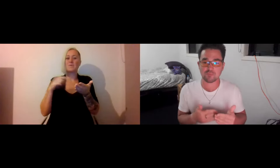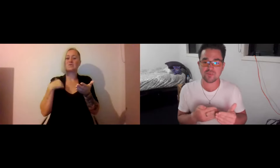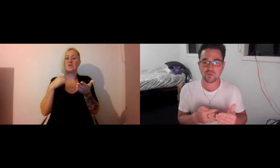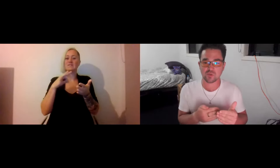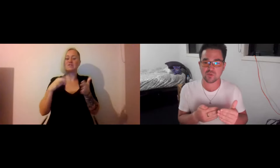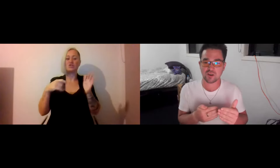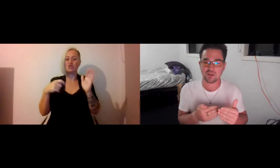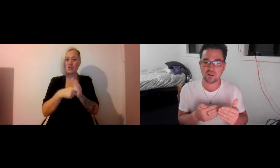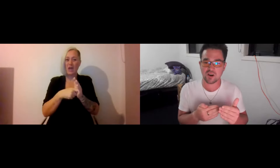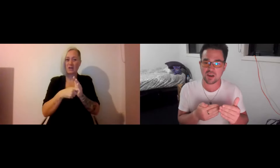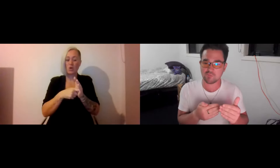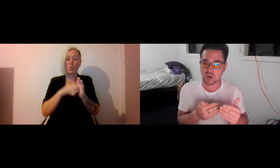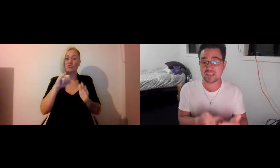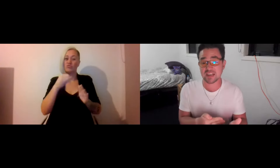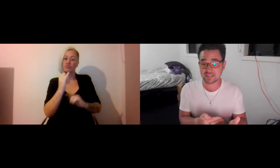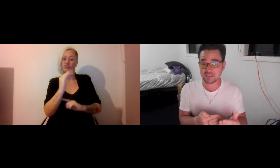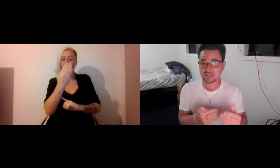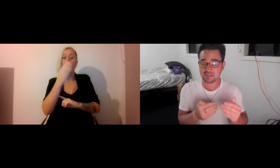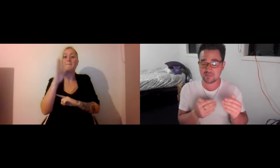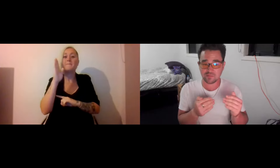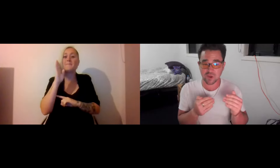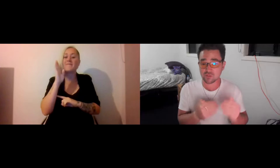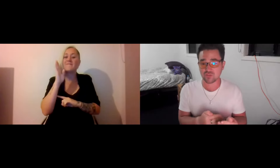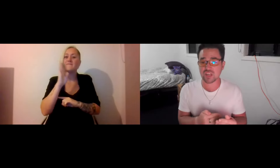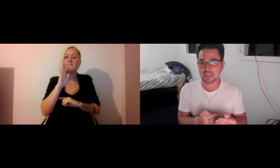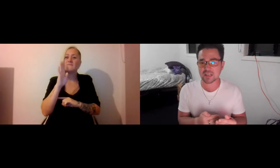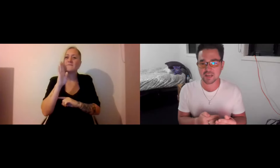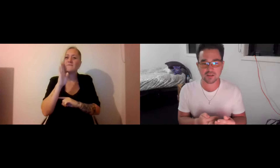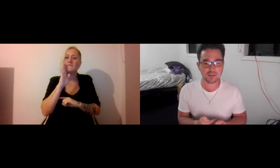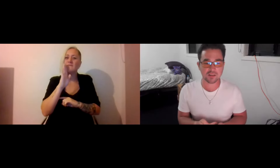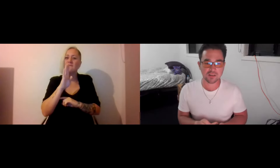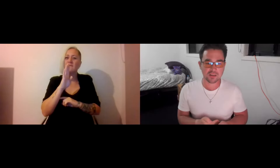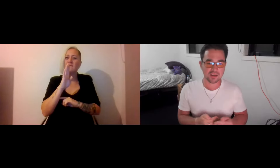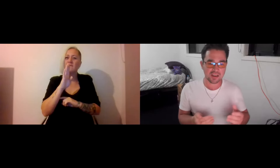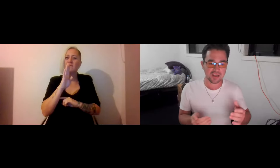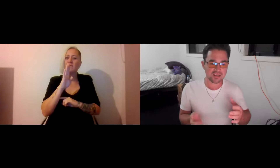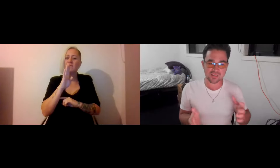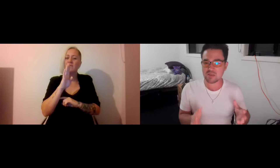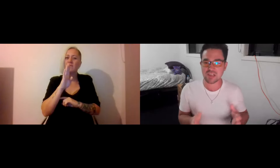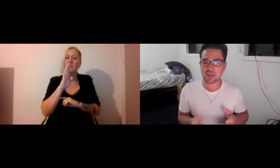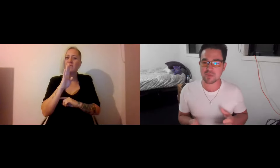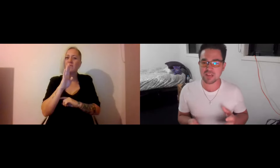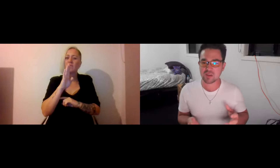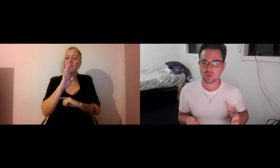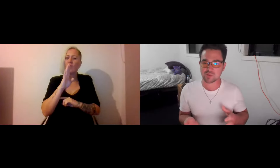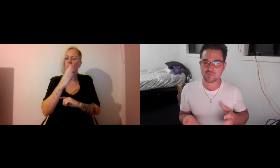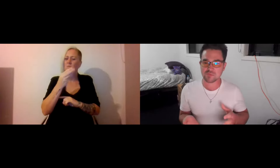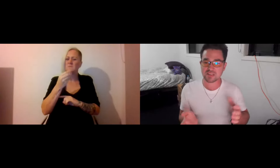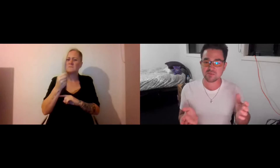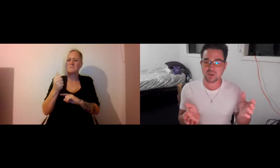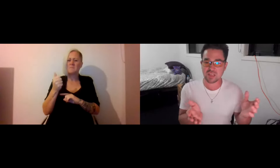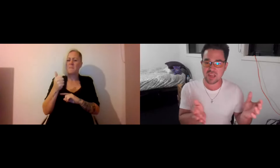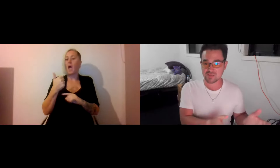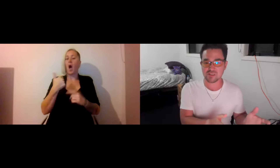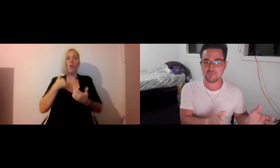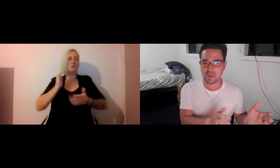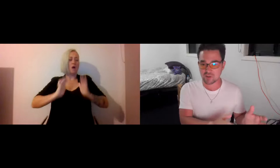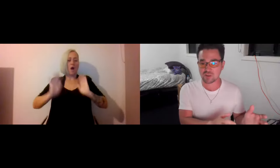right before my date. I was freaking out. And the same thing happened again when I was meeting